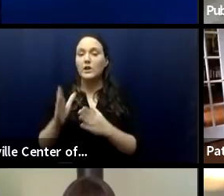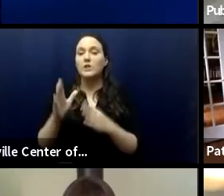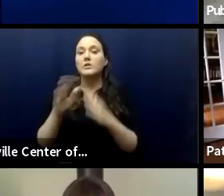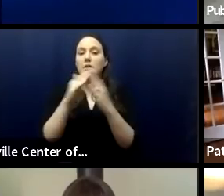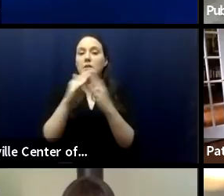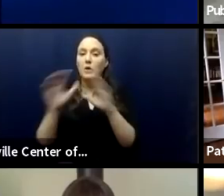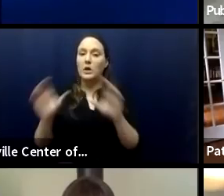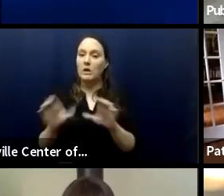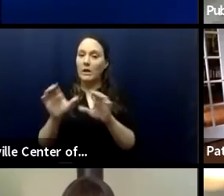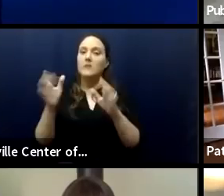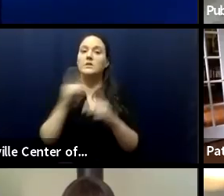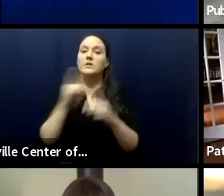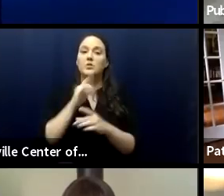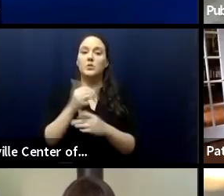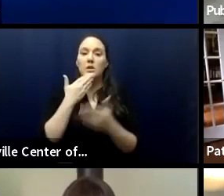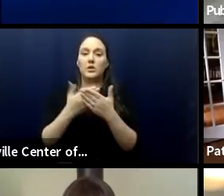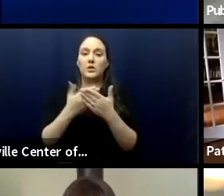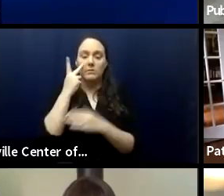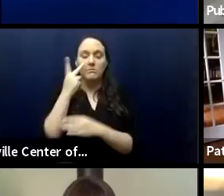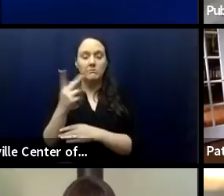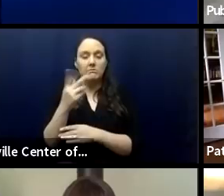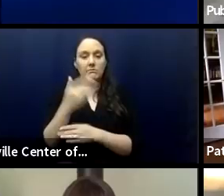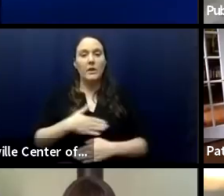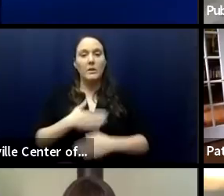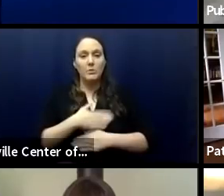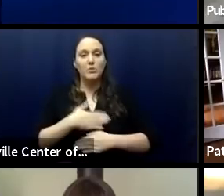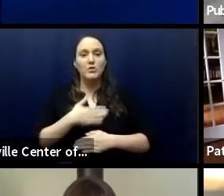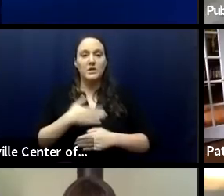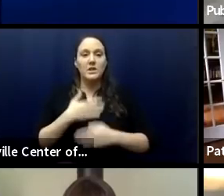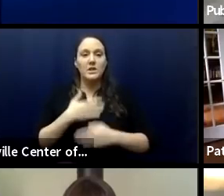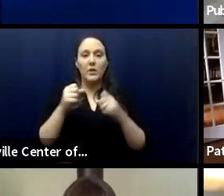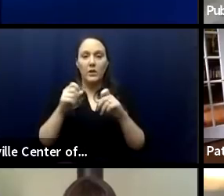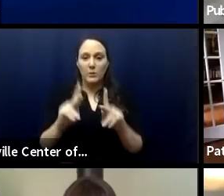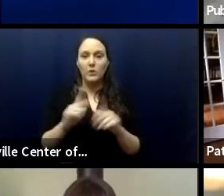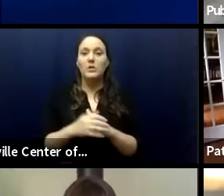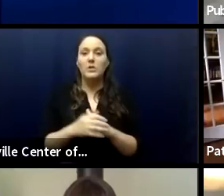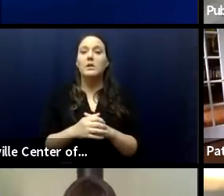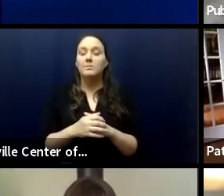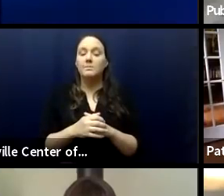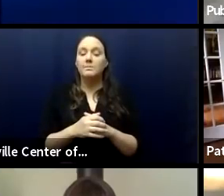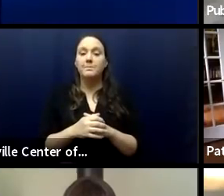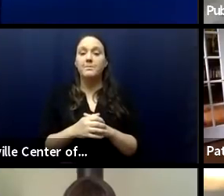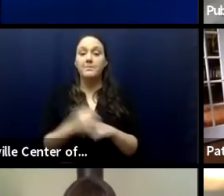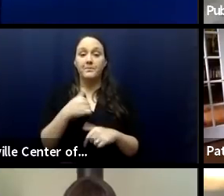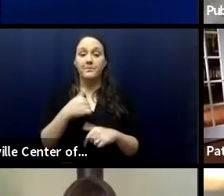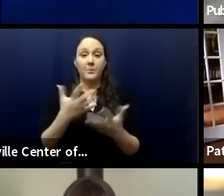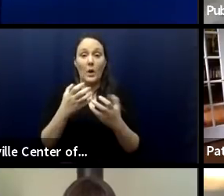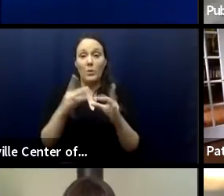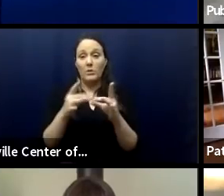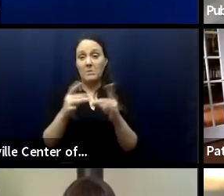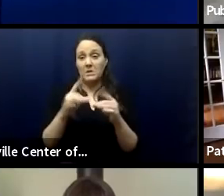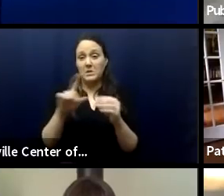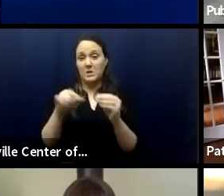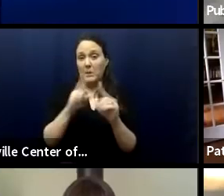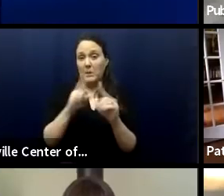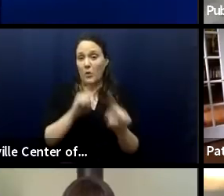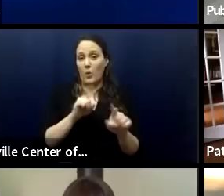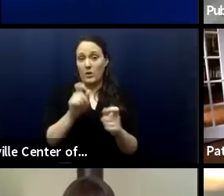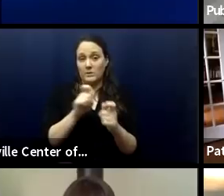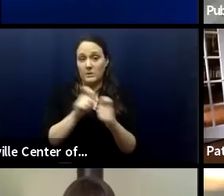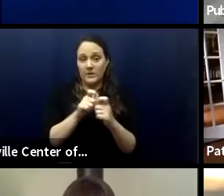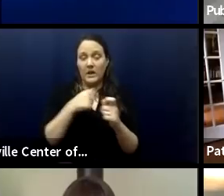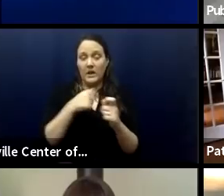really, really good to see. So I appreciate the turnout and the opportunity. I would like to speak to the order specifically and just say that I think it's